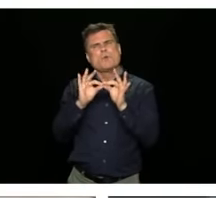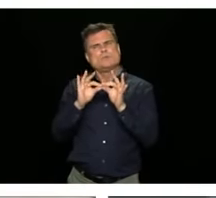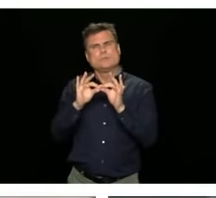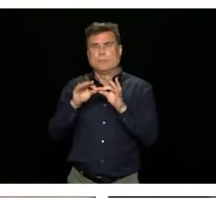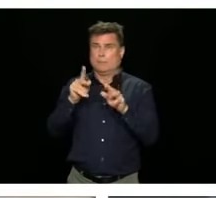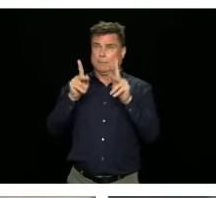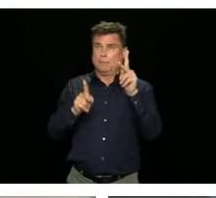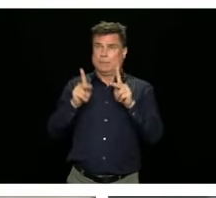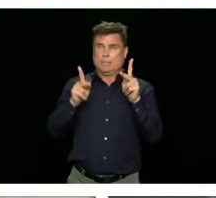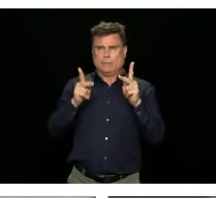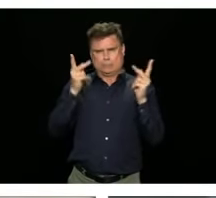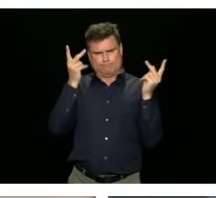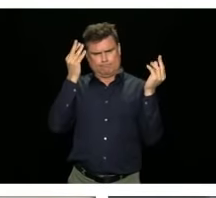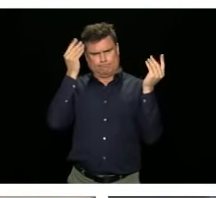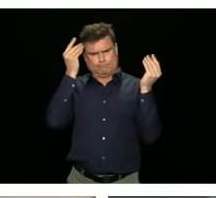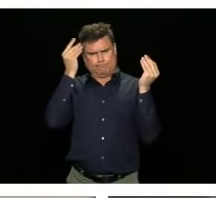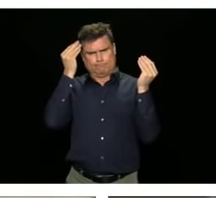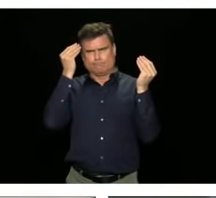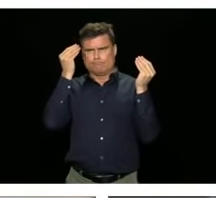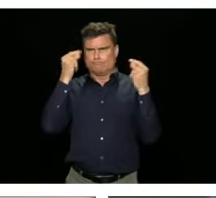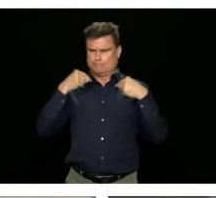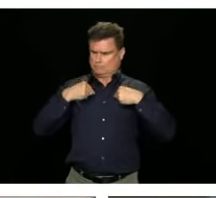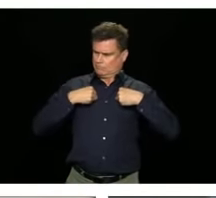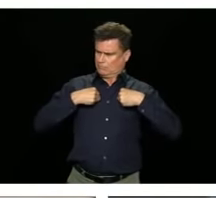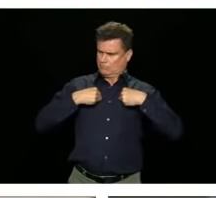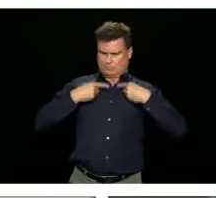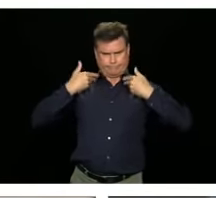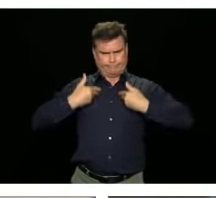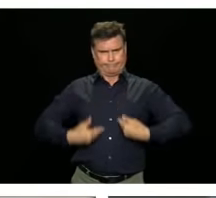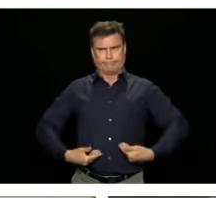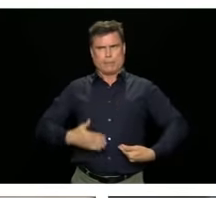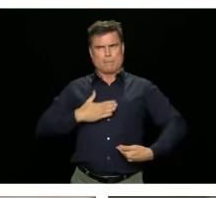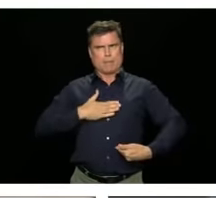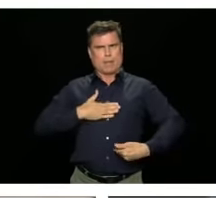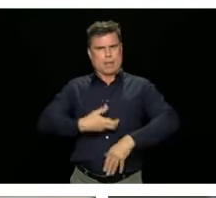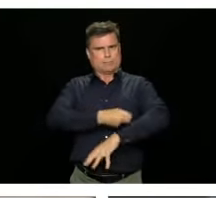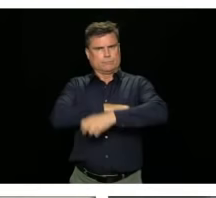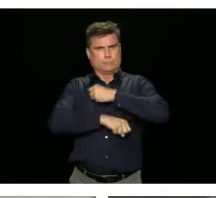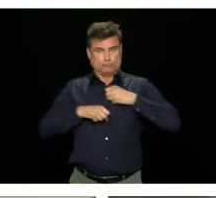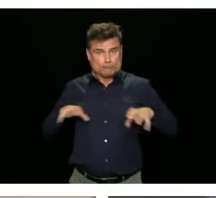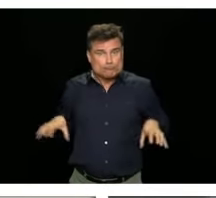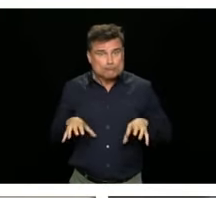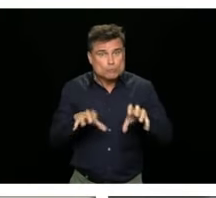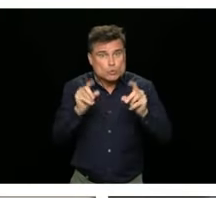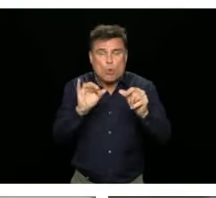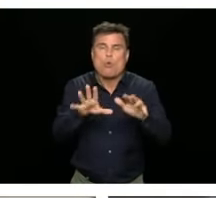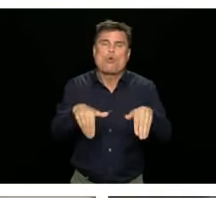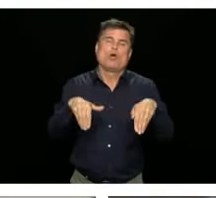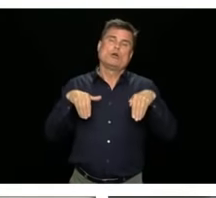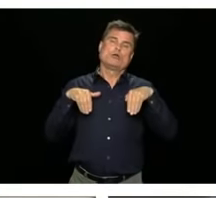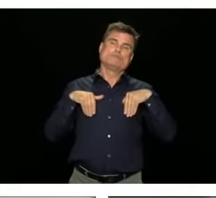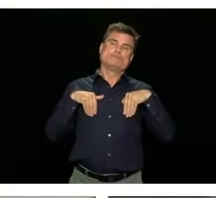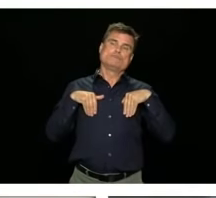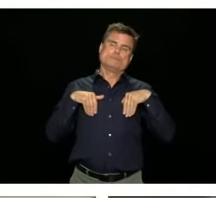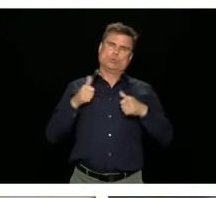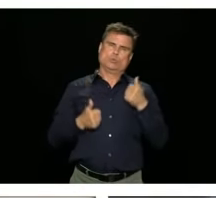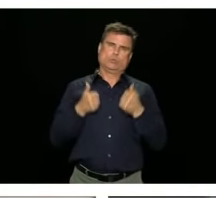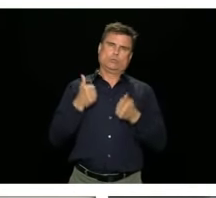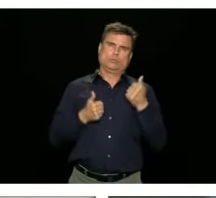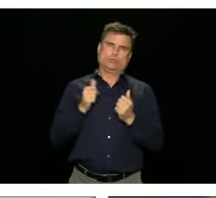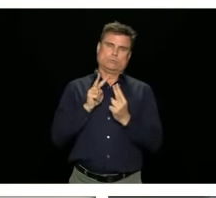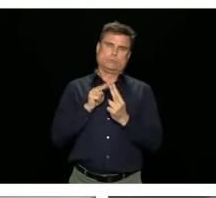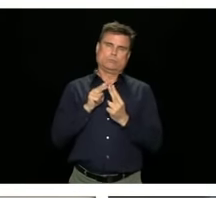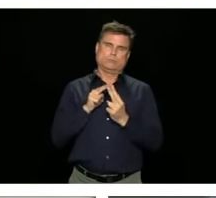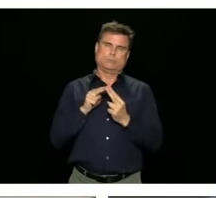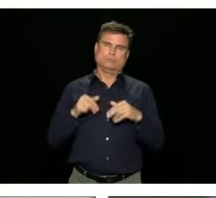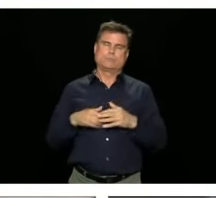are providing comfort and also being very encompassing for everyone. So thank you so much. The next question we have,